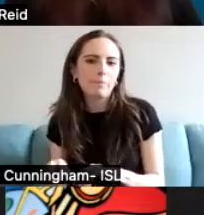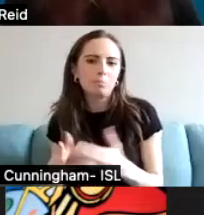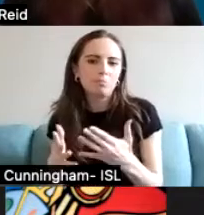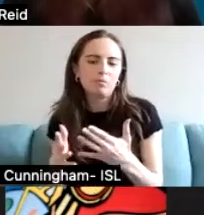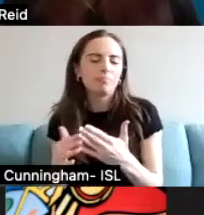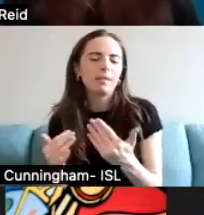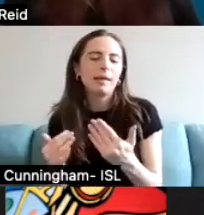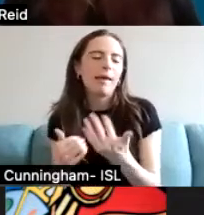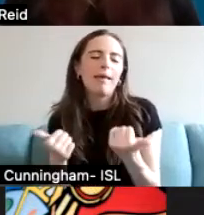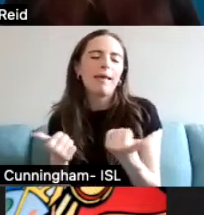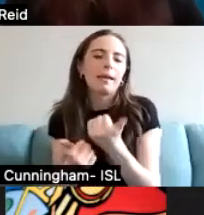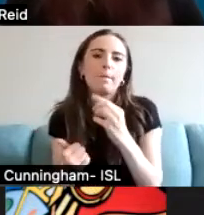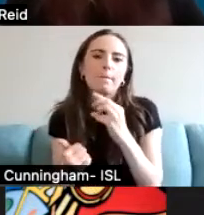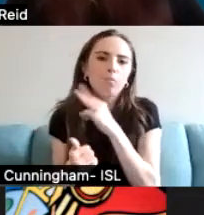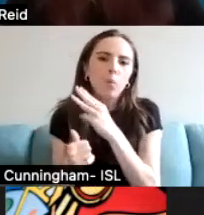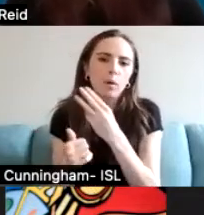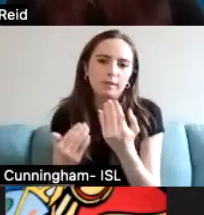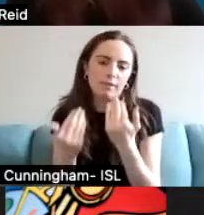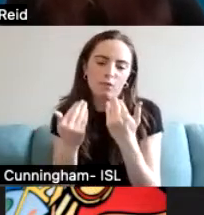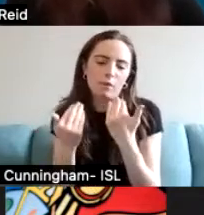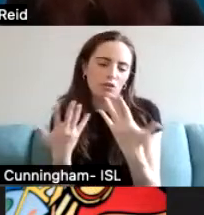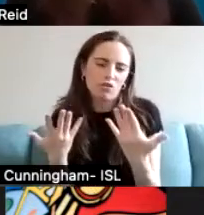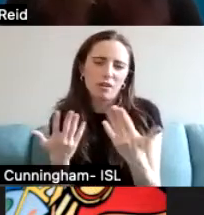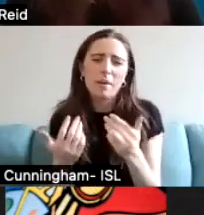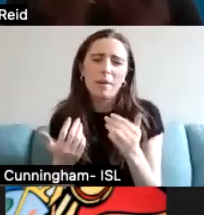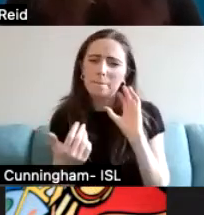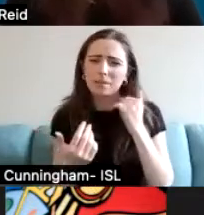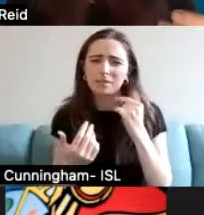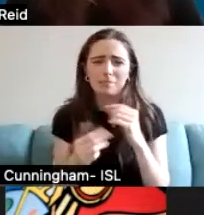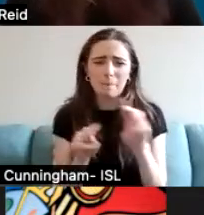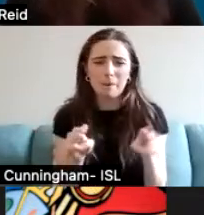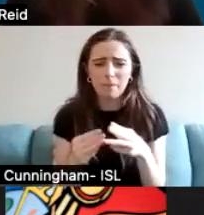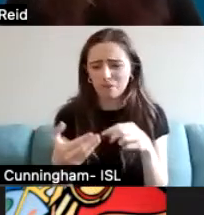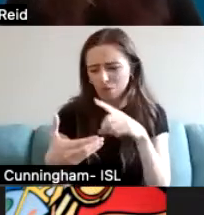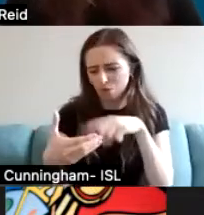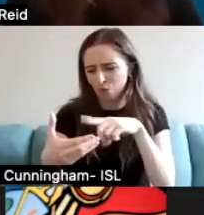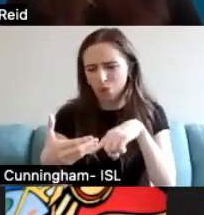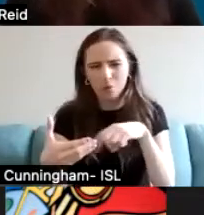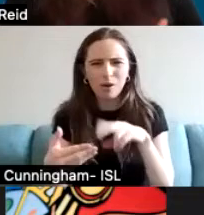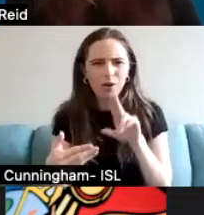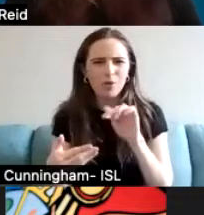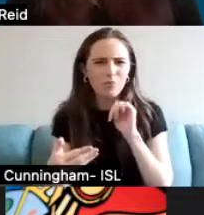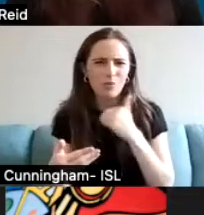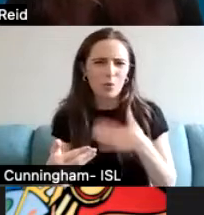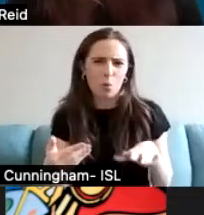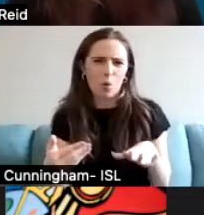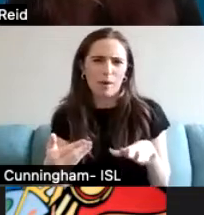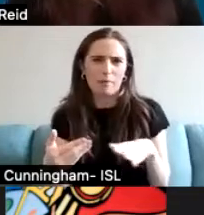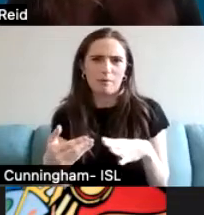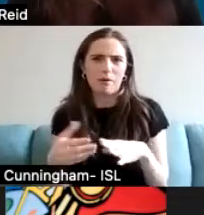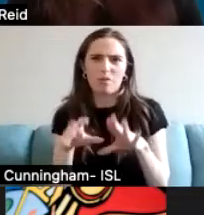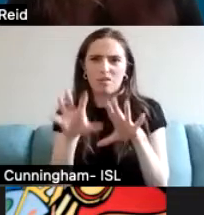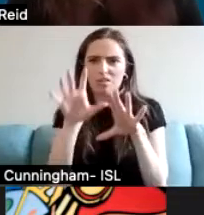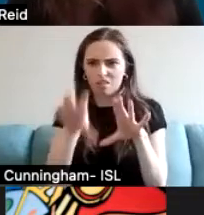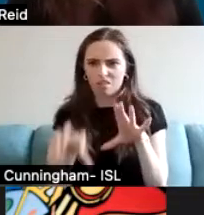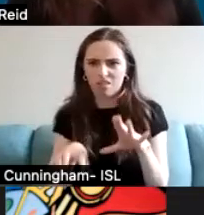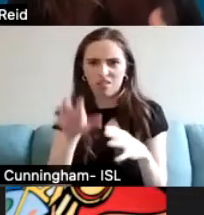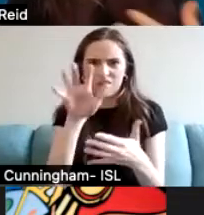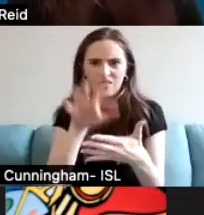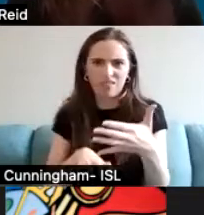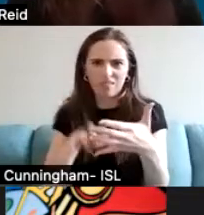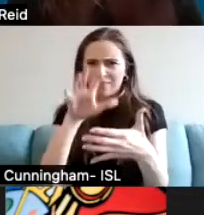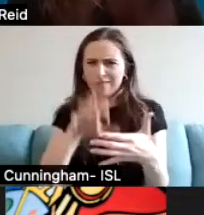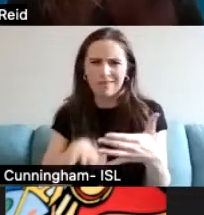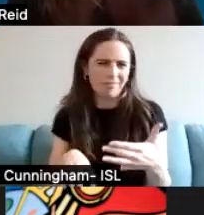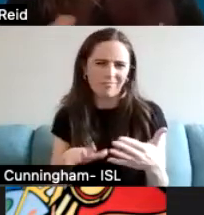people, especially if they're looking at it on their phone anyways, it's not going to be that big. So it's not a time to write a paragraph of text, but it is also just